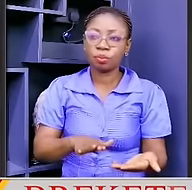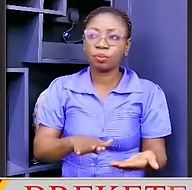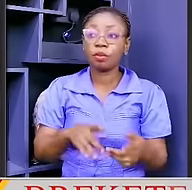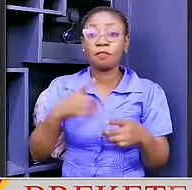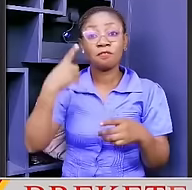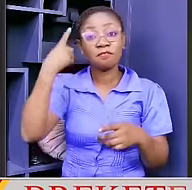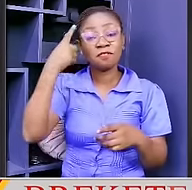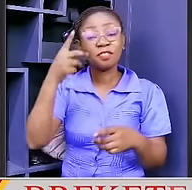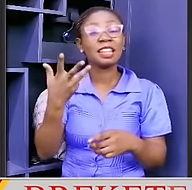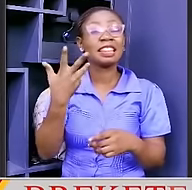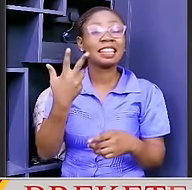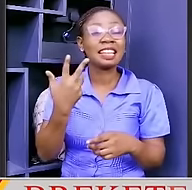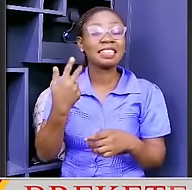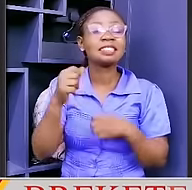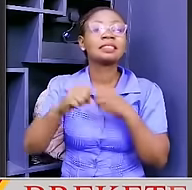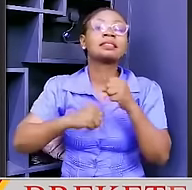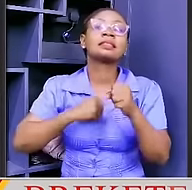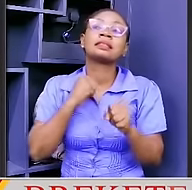For 13 years,